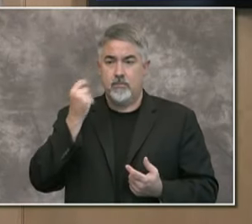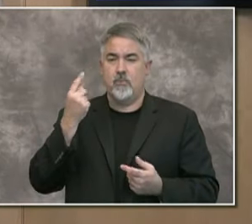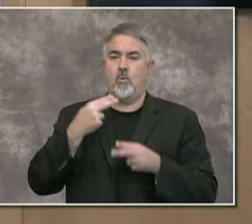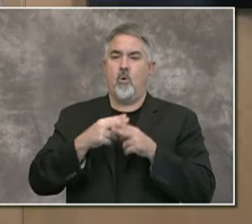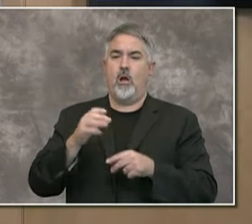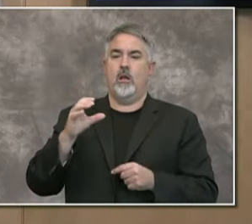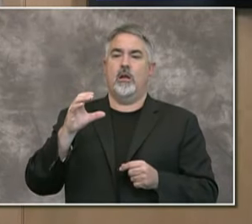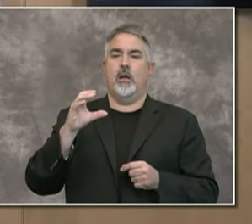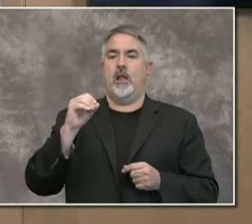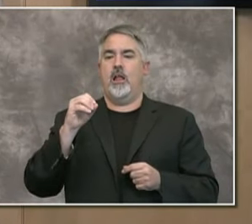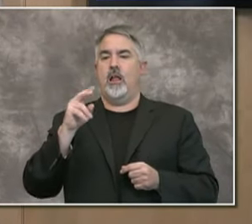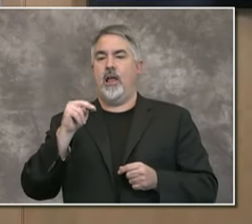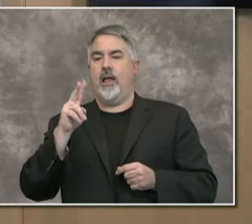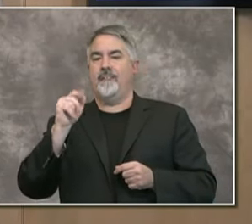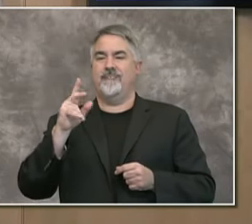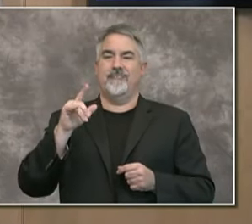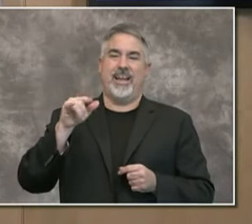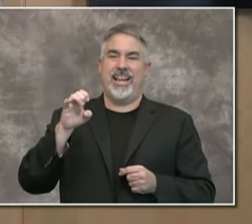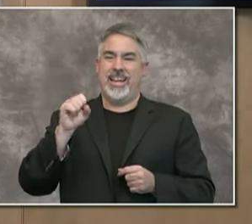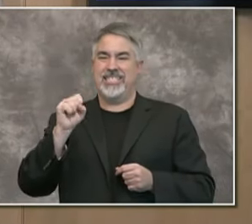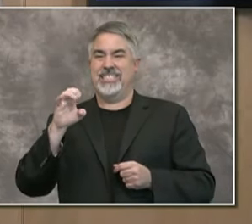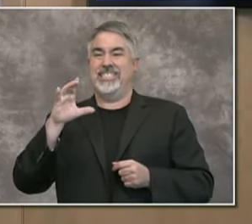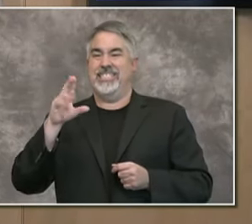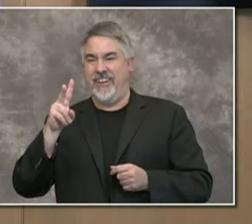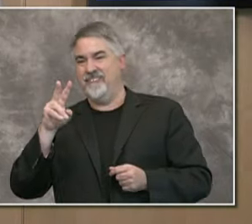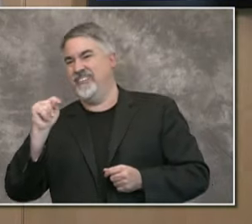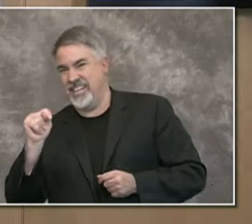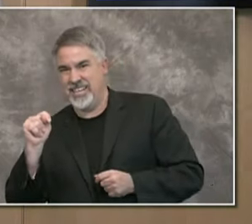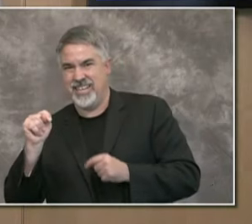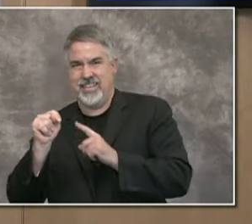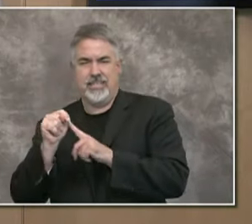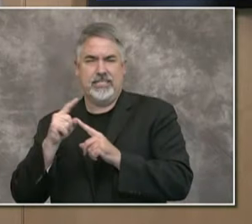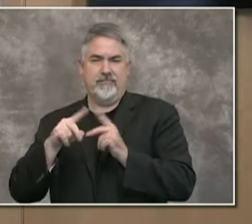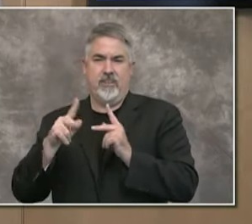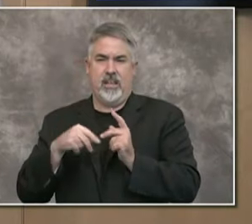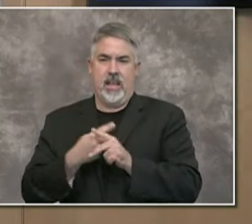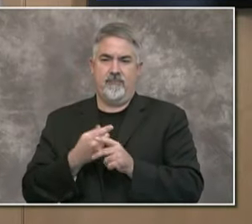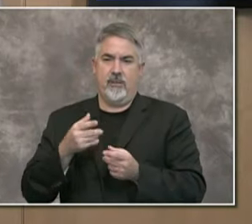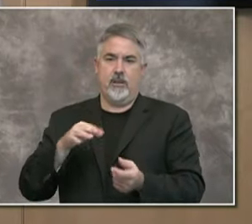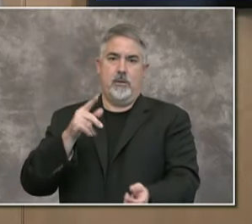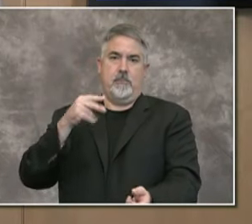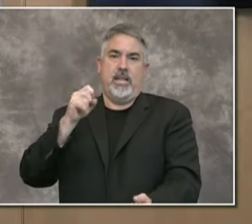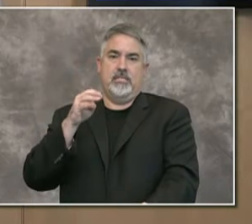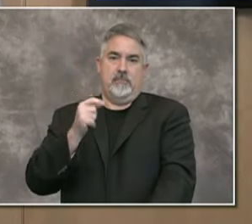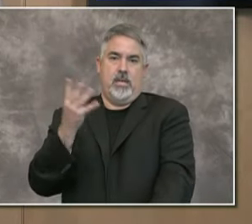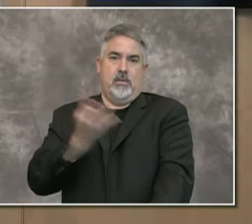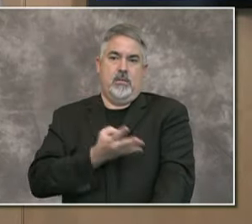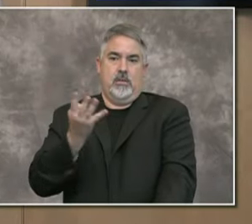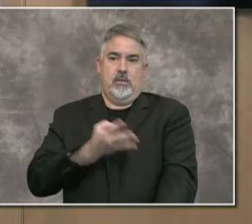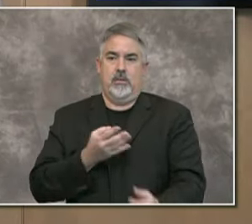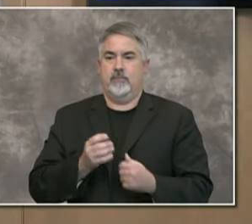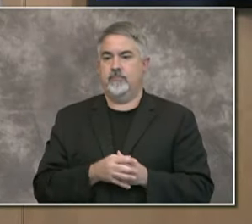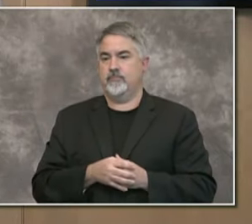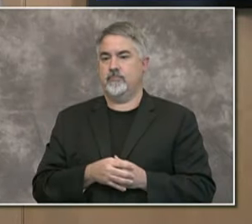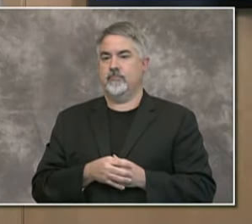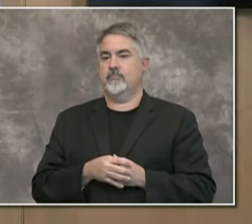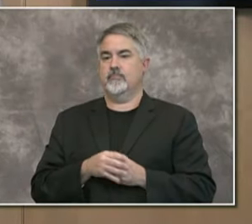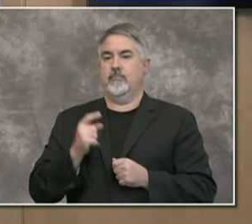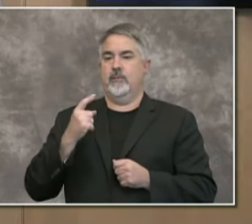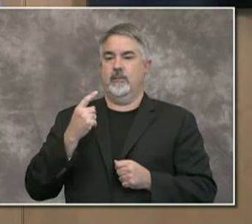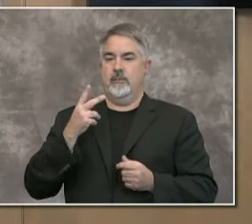plasma is something that is, again, typically done at the bedside. We are